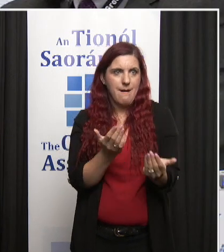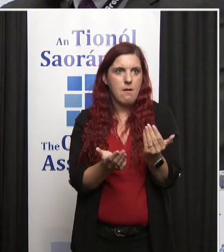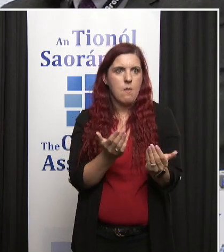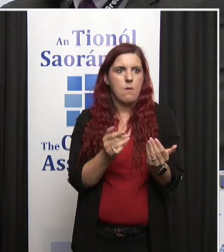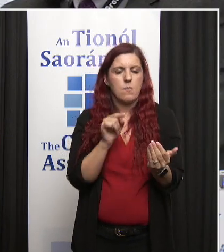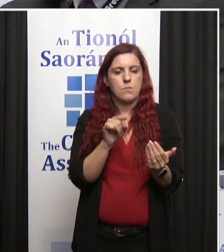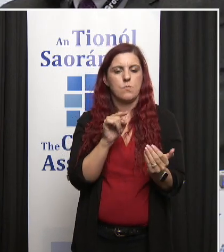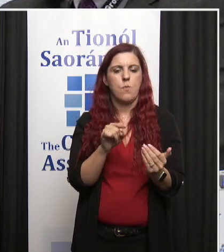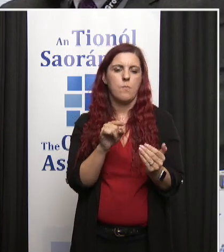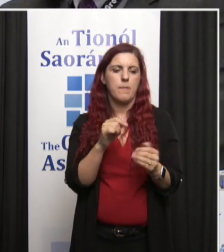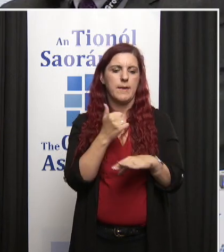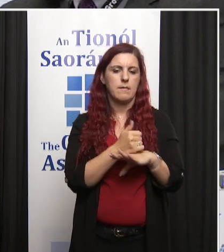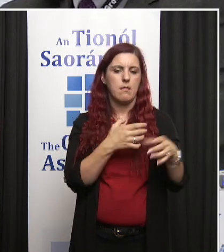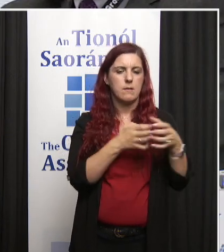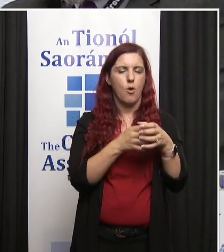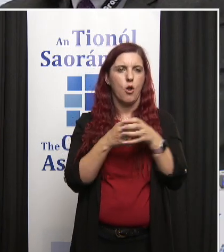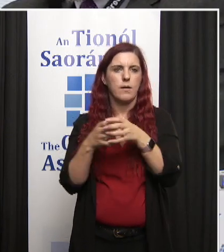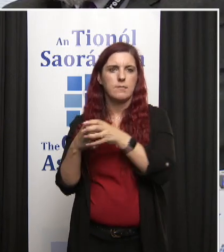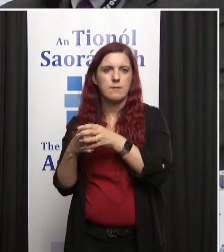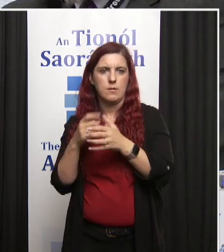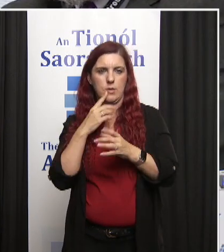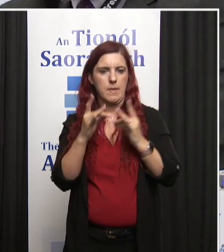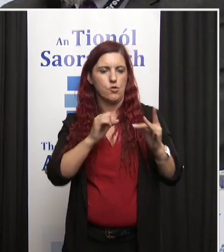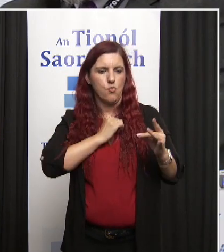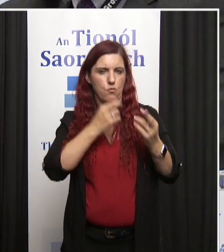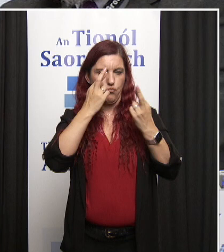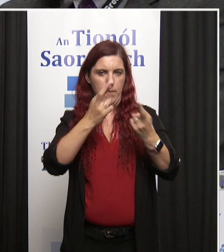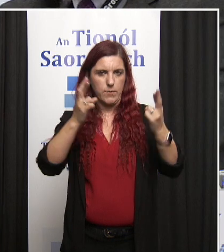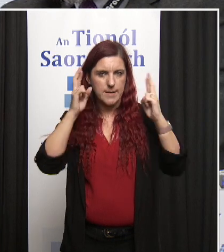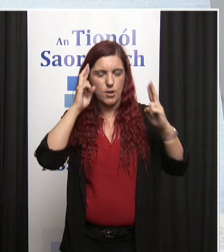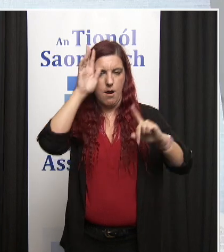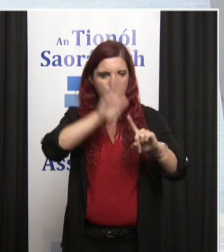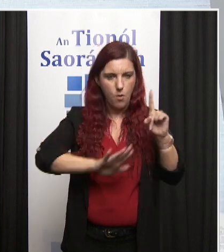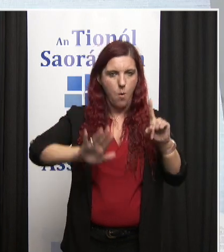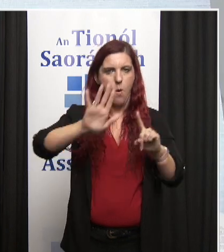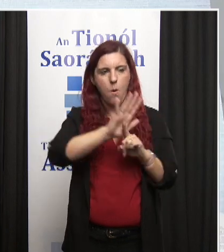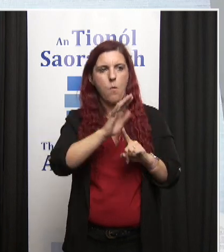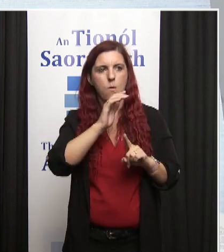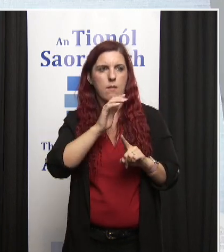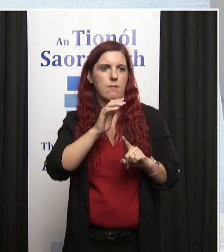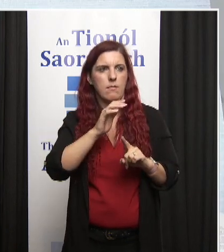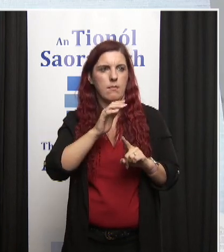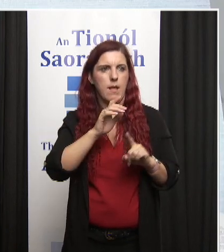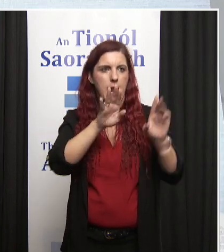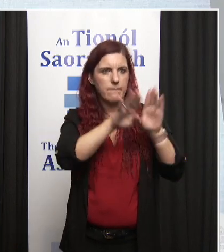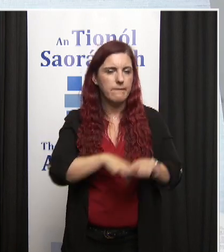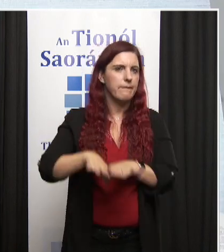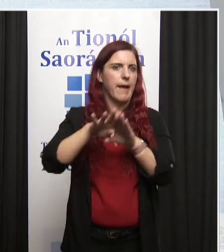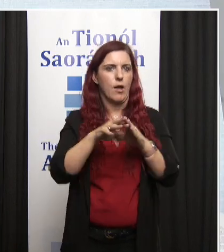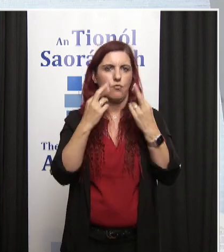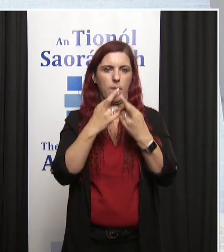smaller constituencies, was very much seen that to ensure representation across the board and fair representation, that it